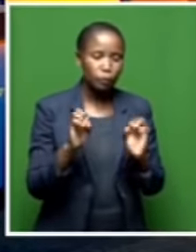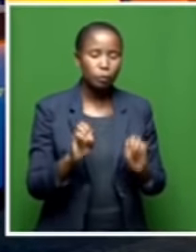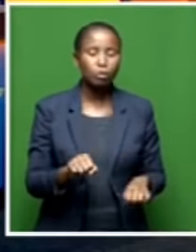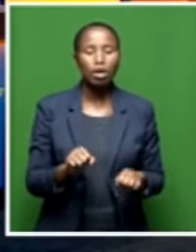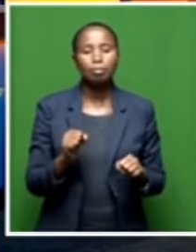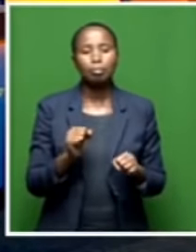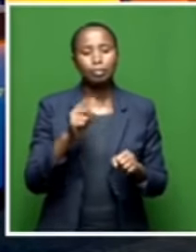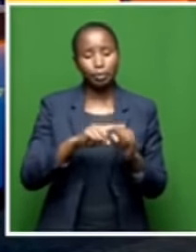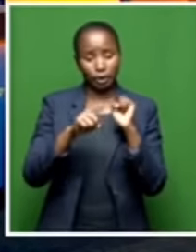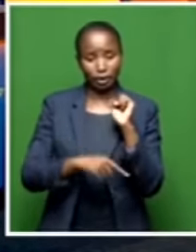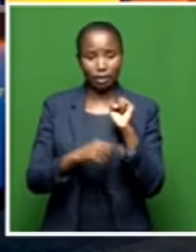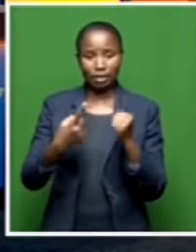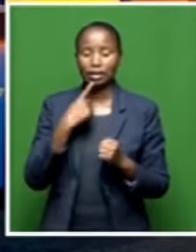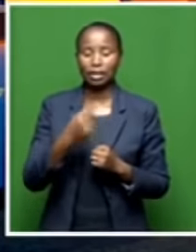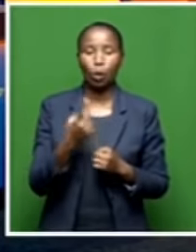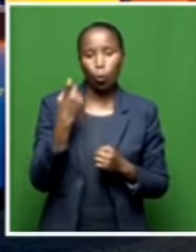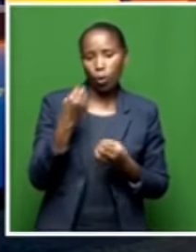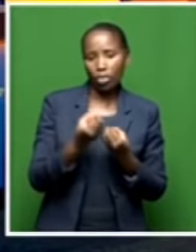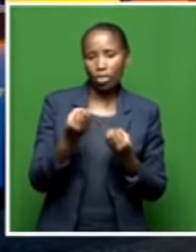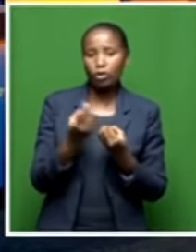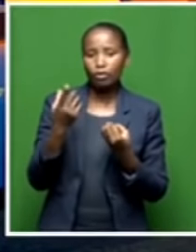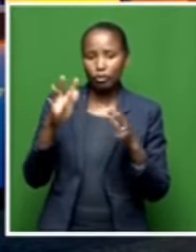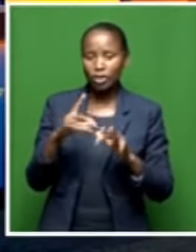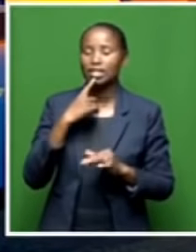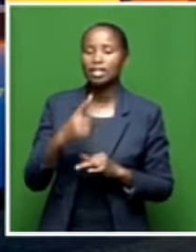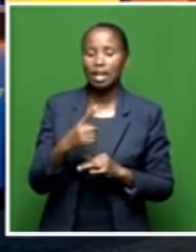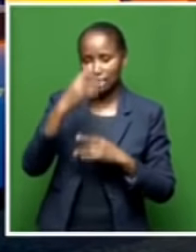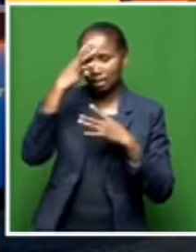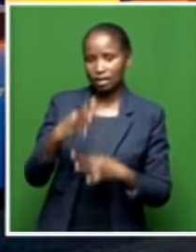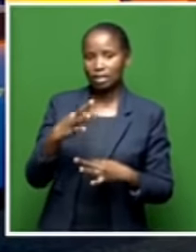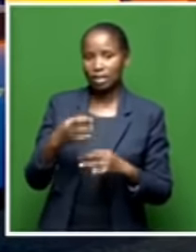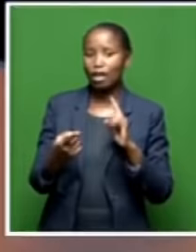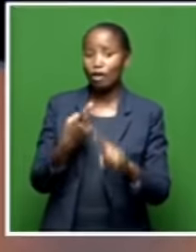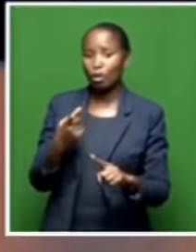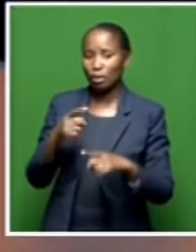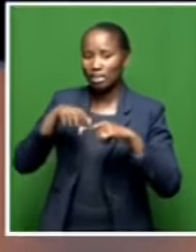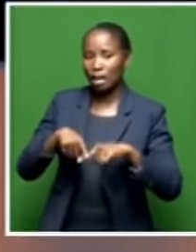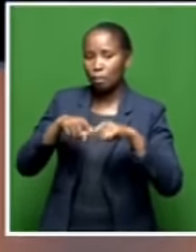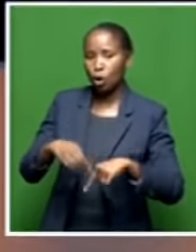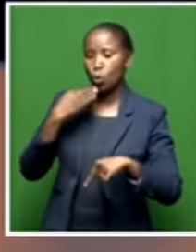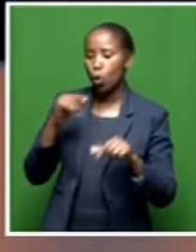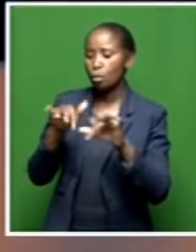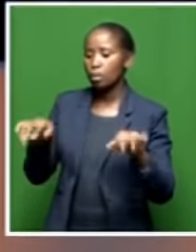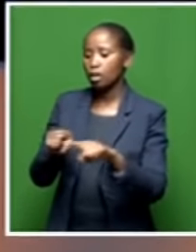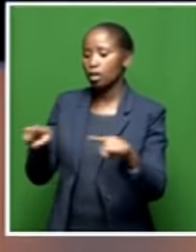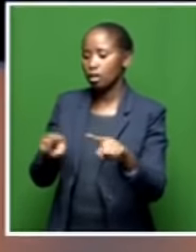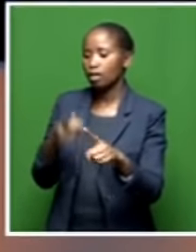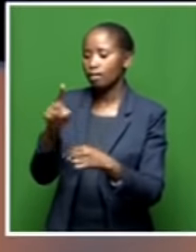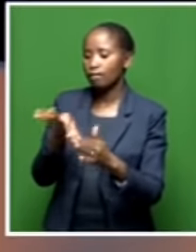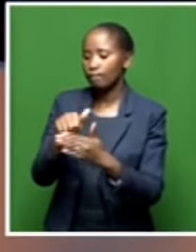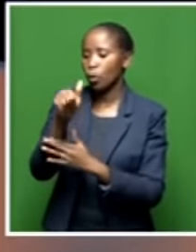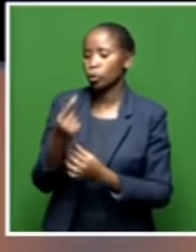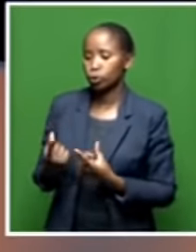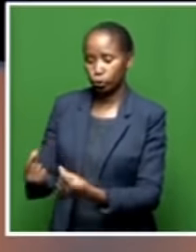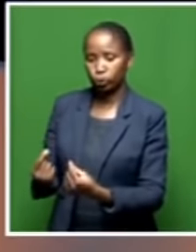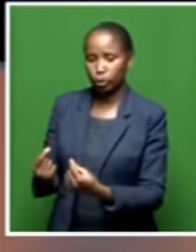the decision lies within the voter. A lot of the time we've seen voters being blamed for putting certain people in power and